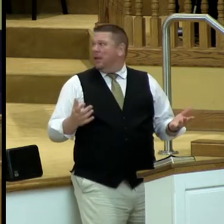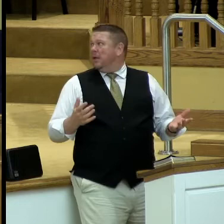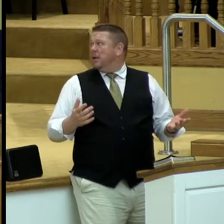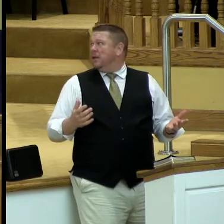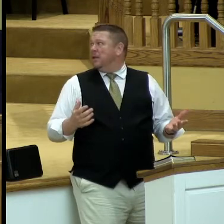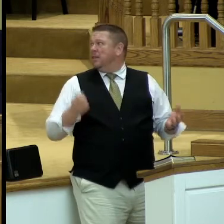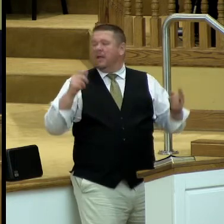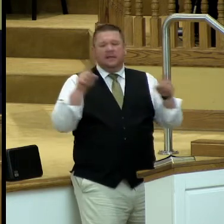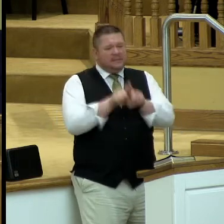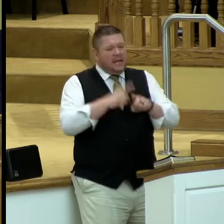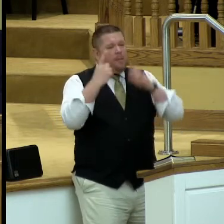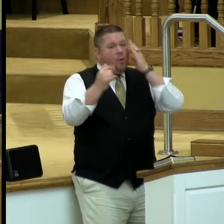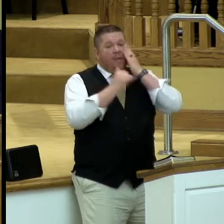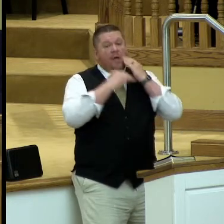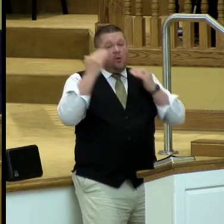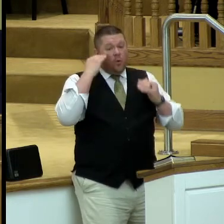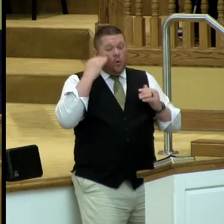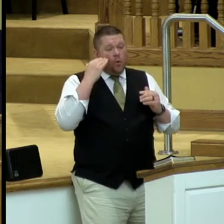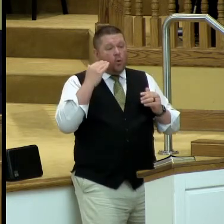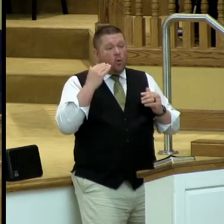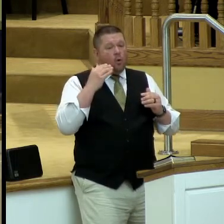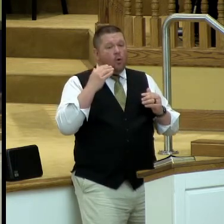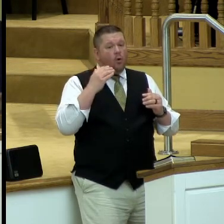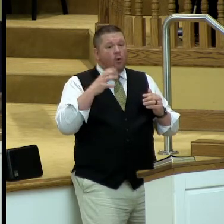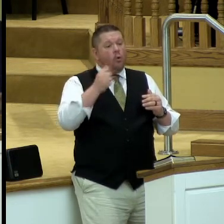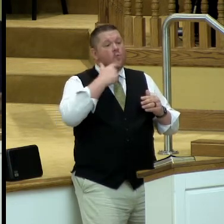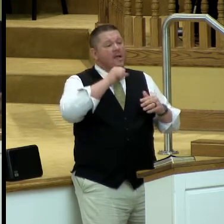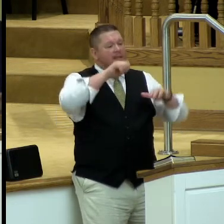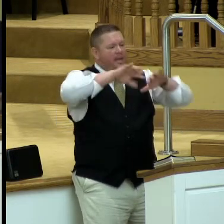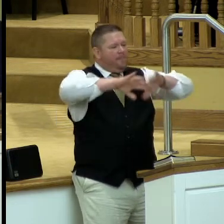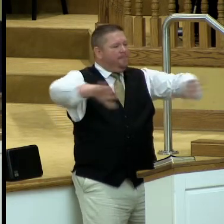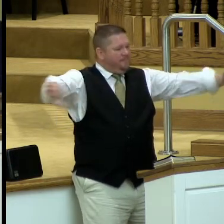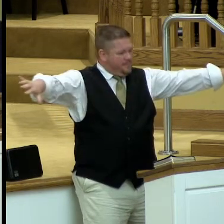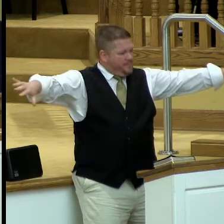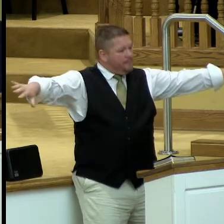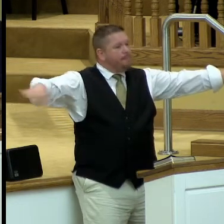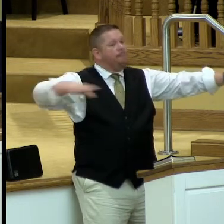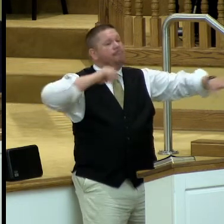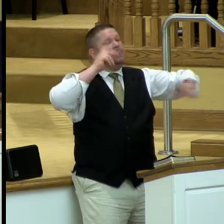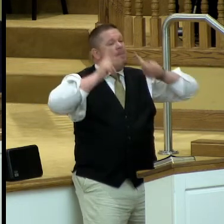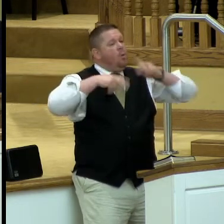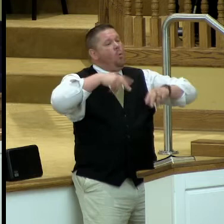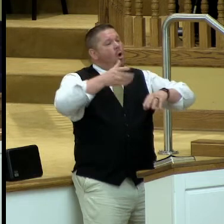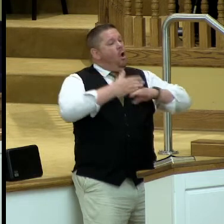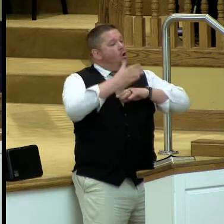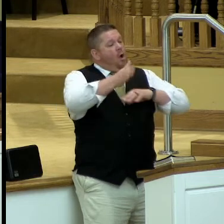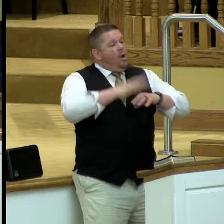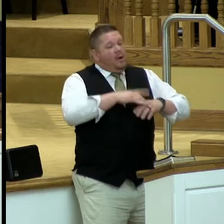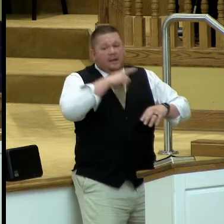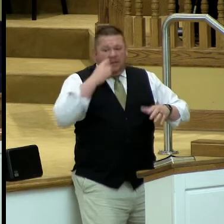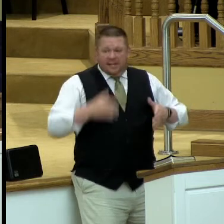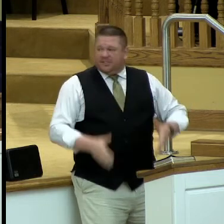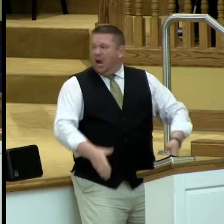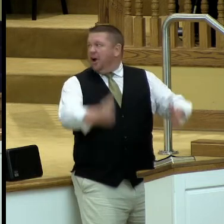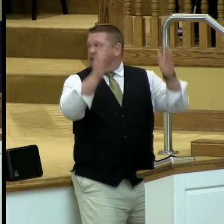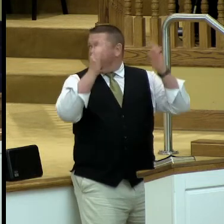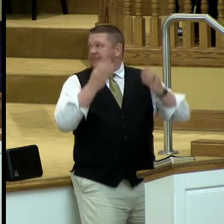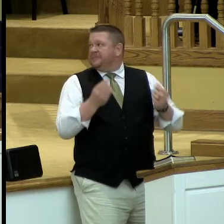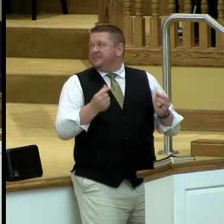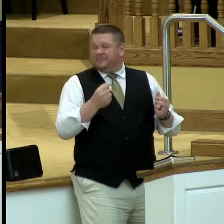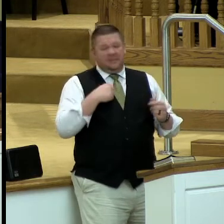it. The same one that, you know, took the Red Sea and parted it? And people walked across on dry